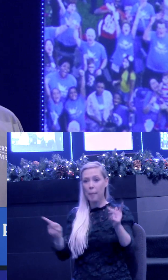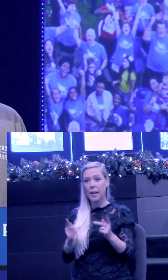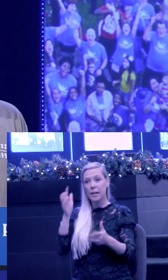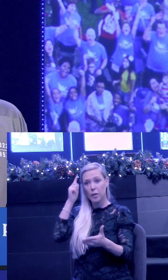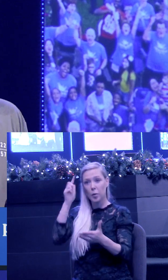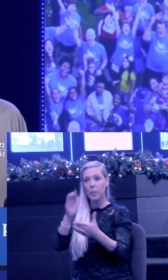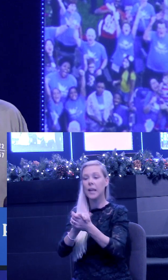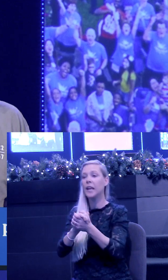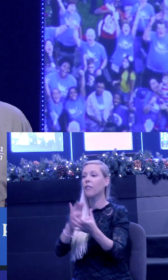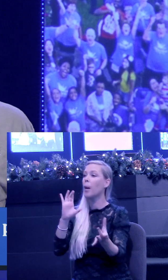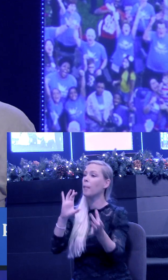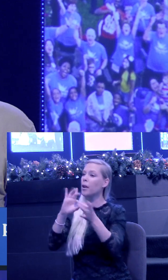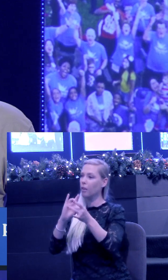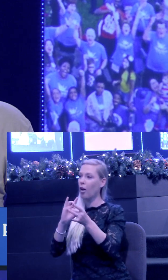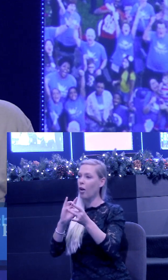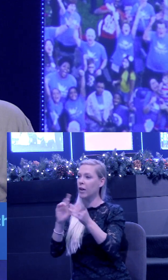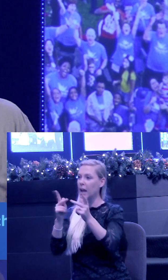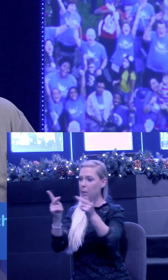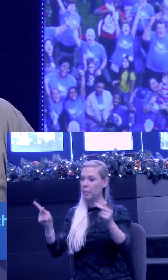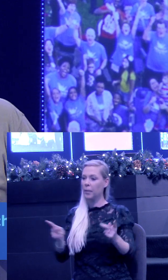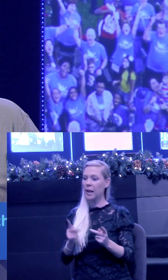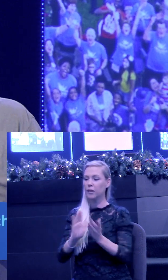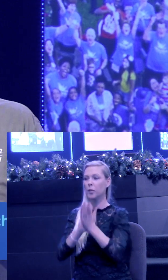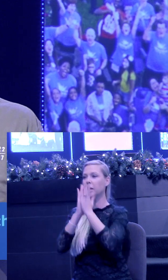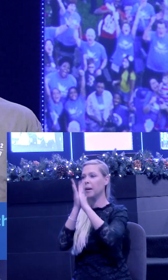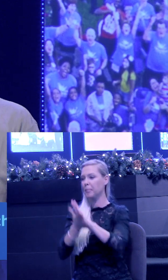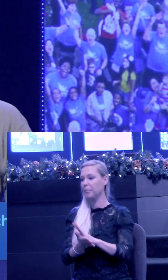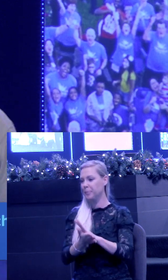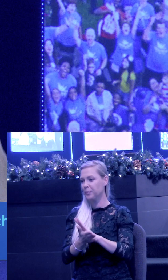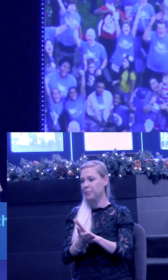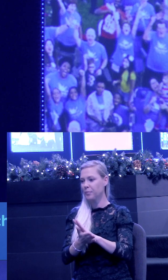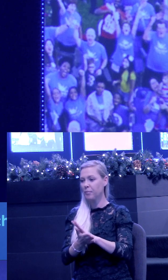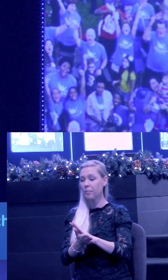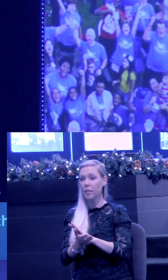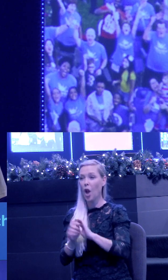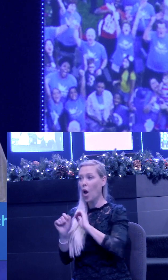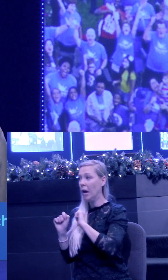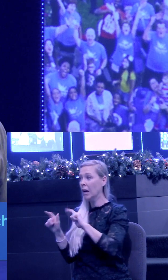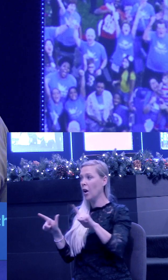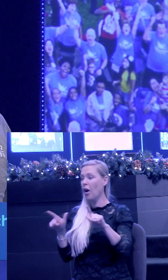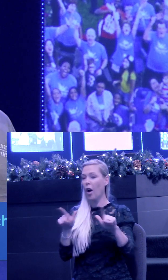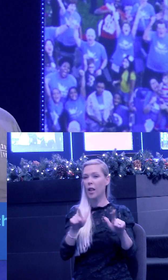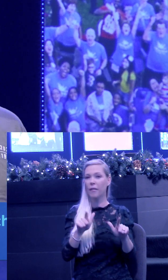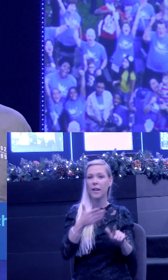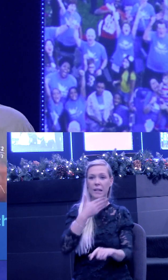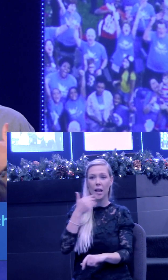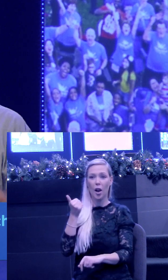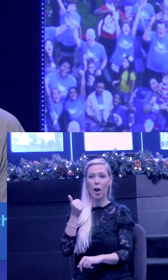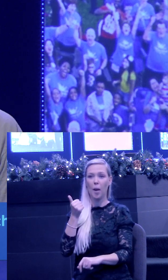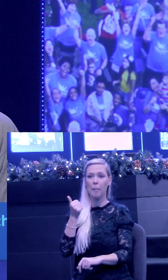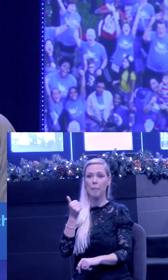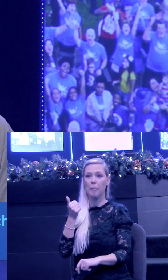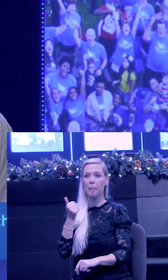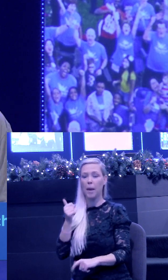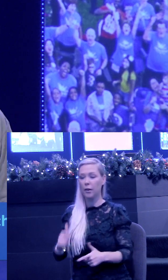to belong, and we are a place to become. I think all of us in our better moments, we want